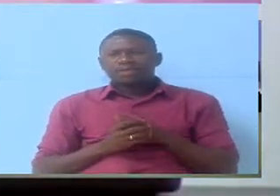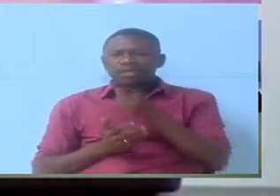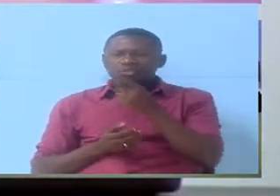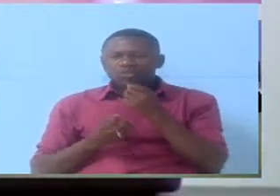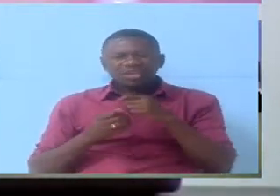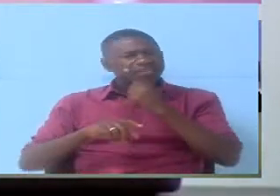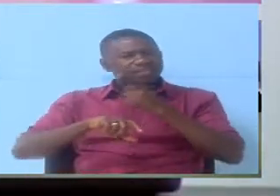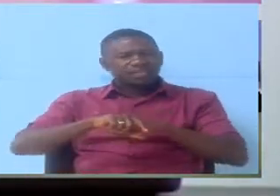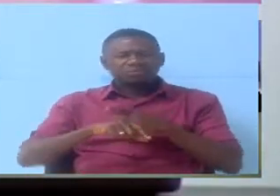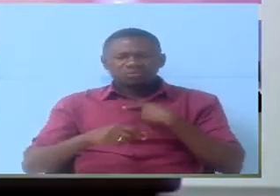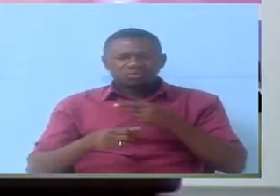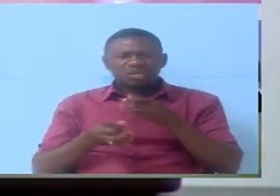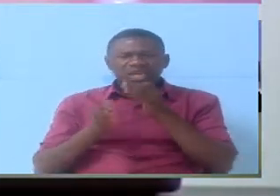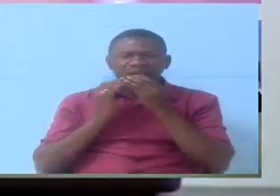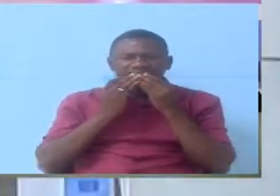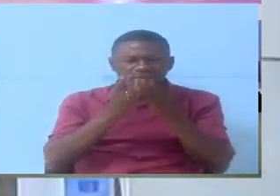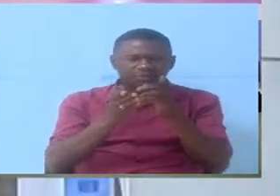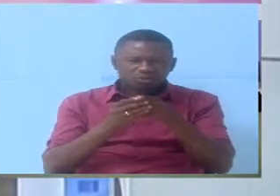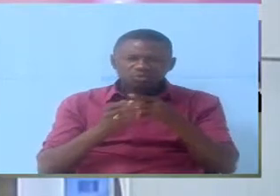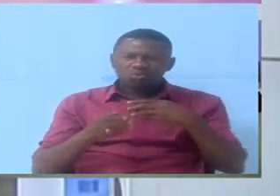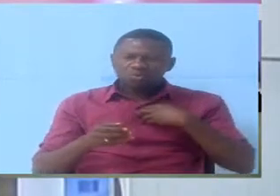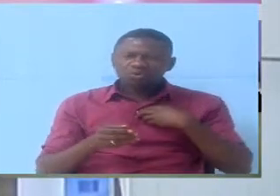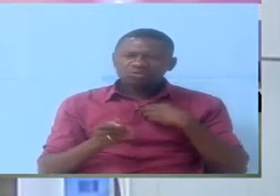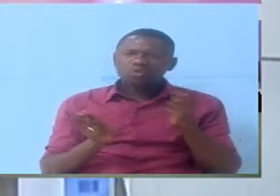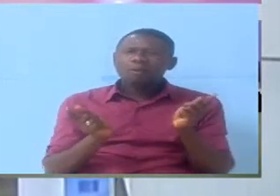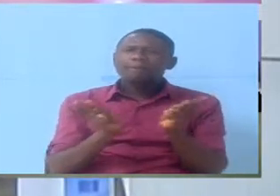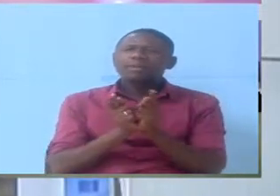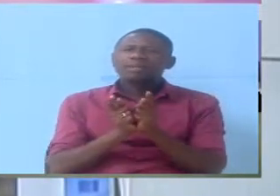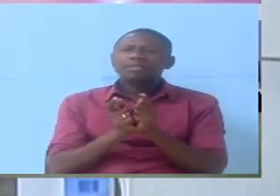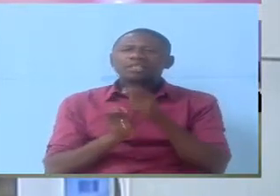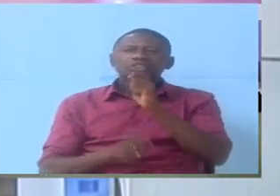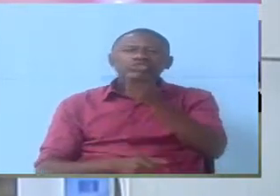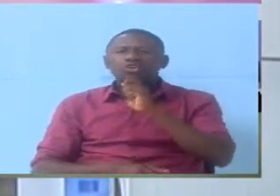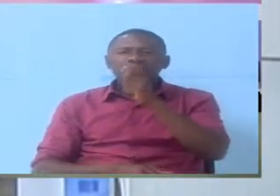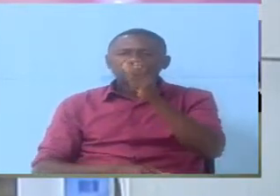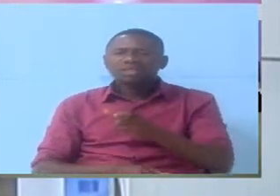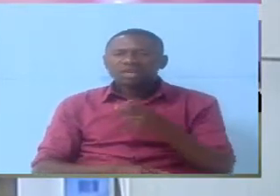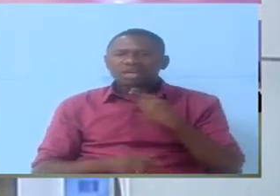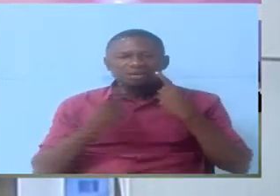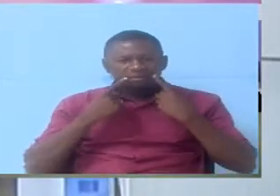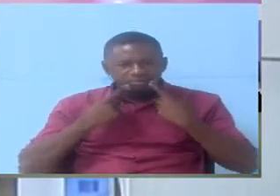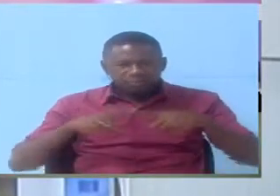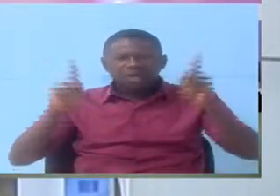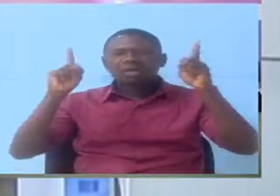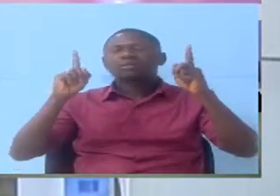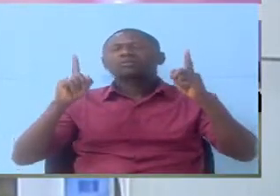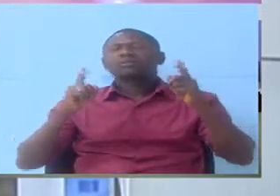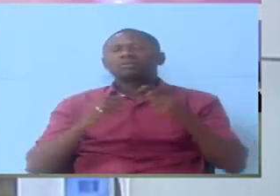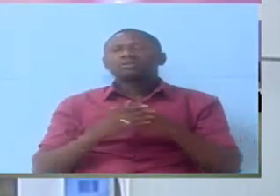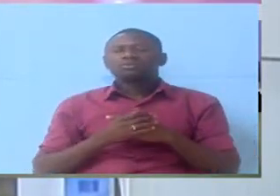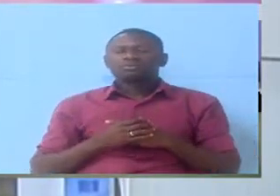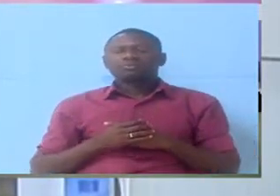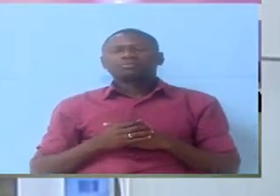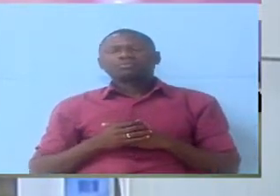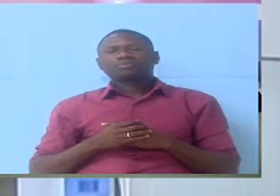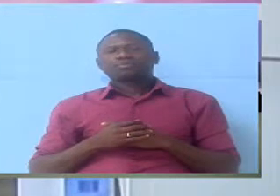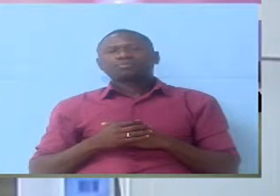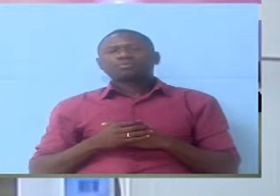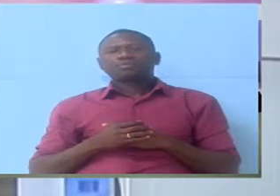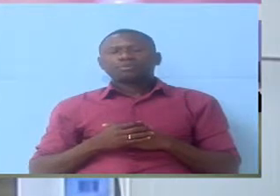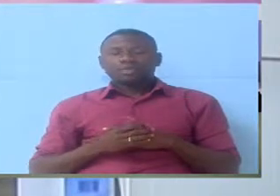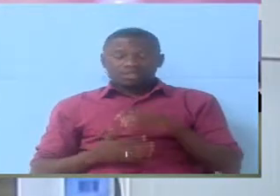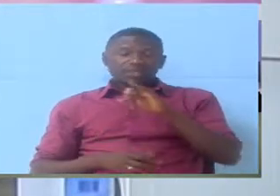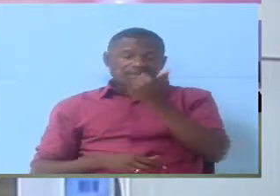going to issue a press release? Yes. What in the sort of the bank, Kalamudan in the co, Ibina Kibar Janja Munda Kumanda Purka Kumakamu Dilaba?